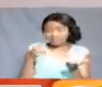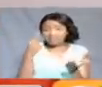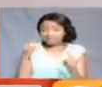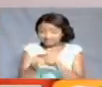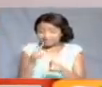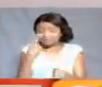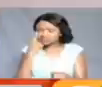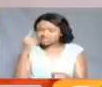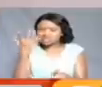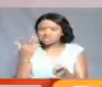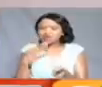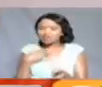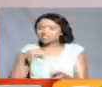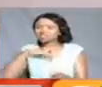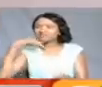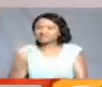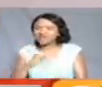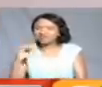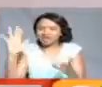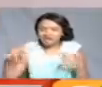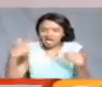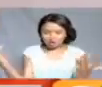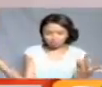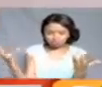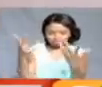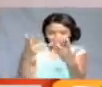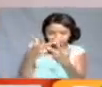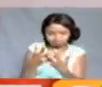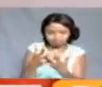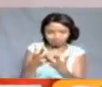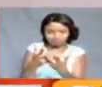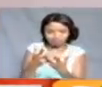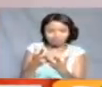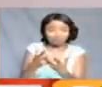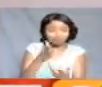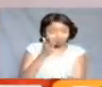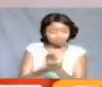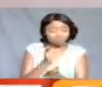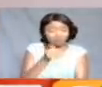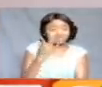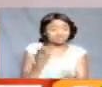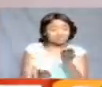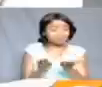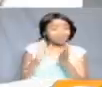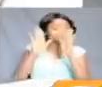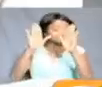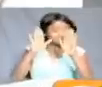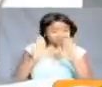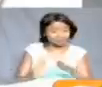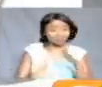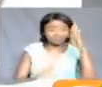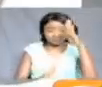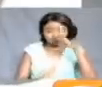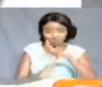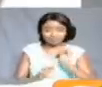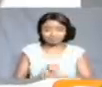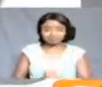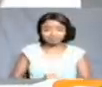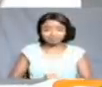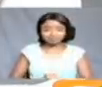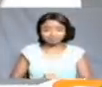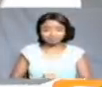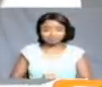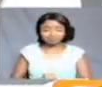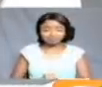marketing. Mm-hmm. Yeah. So that balance is really a tricky part to sort of. And that's the reality. There's no kind of cookie